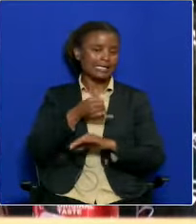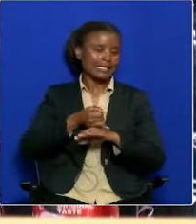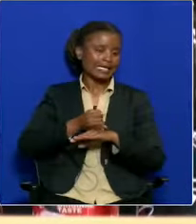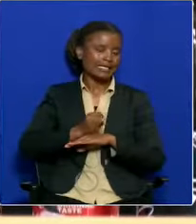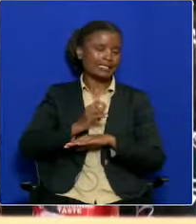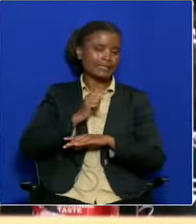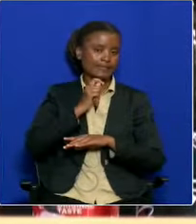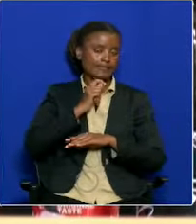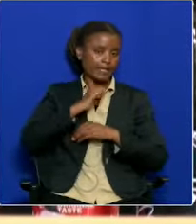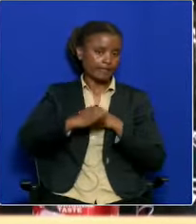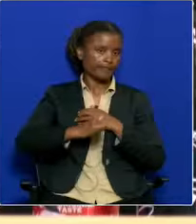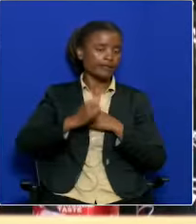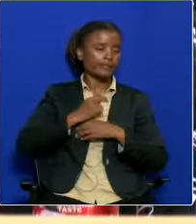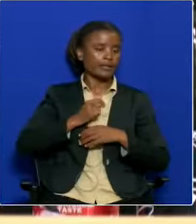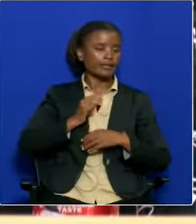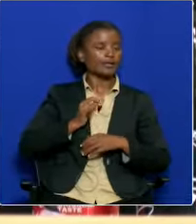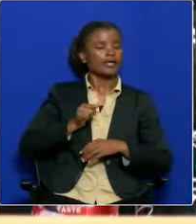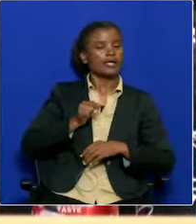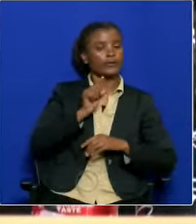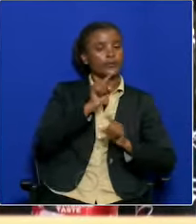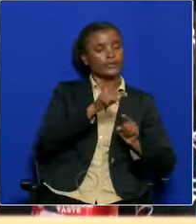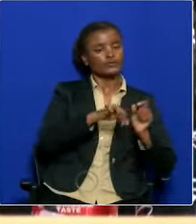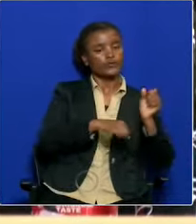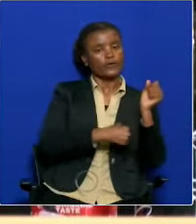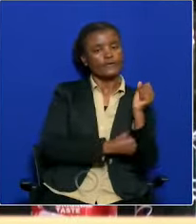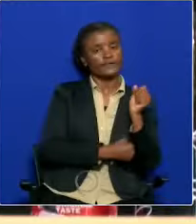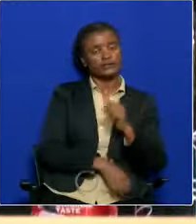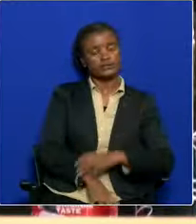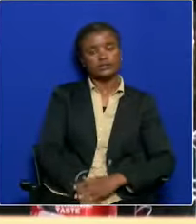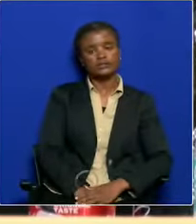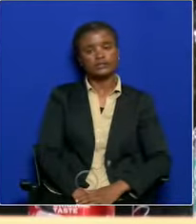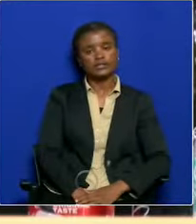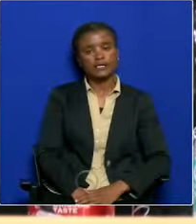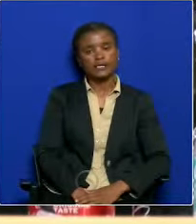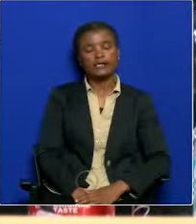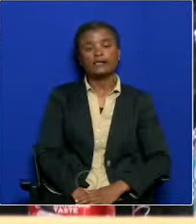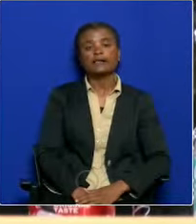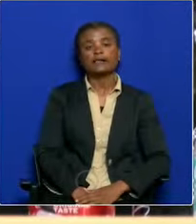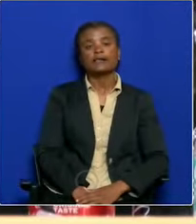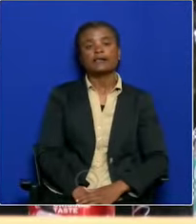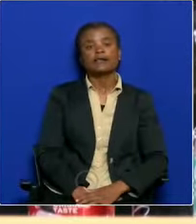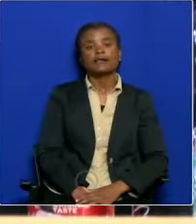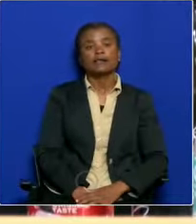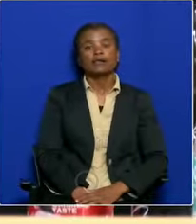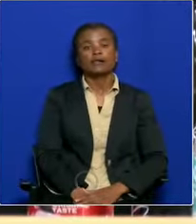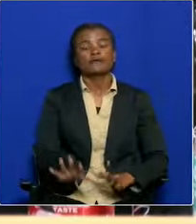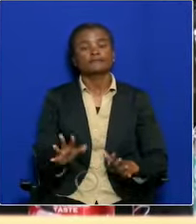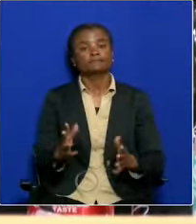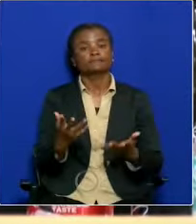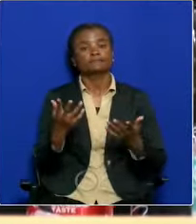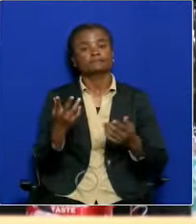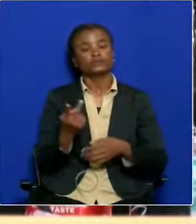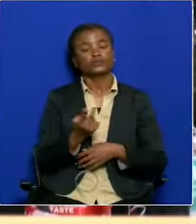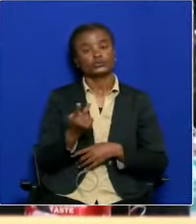yeah. Okay. And then just in your response to that, you